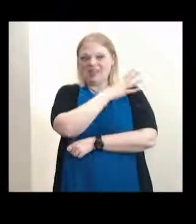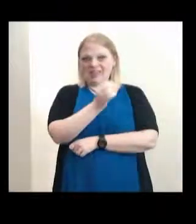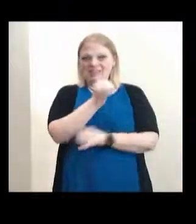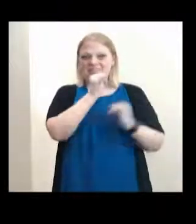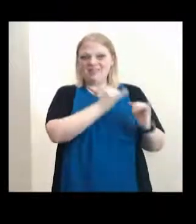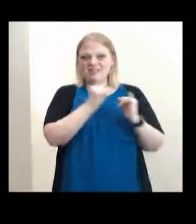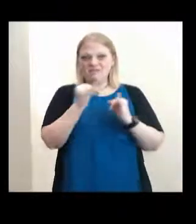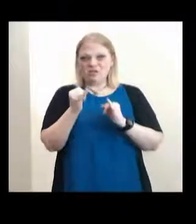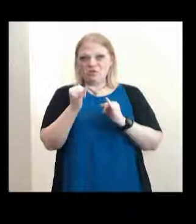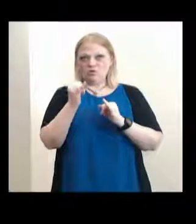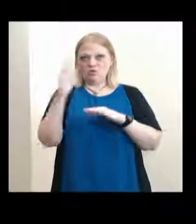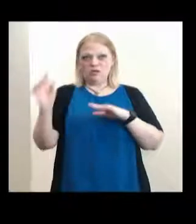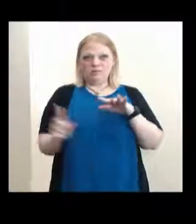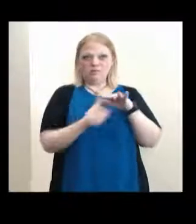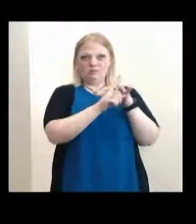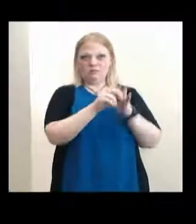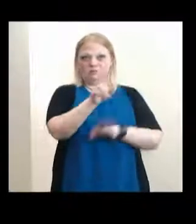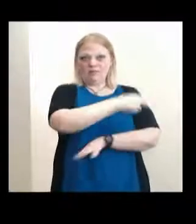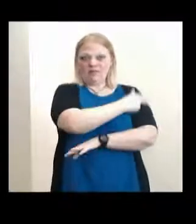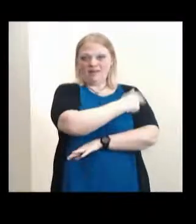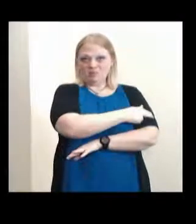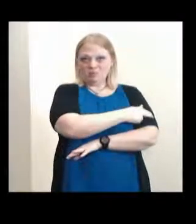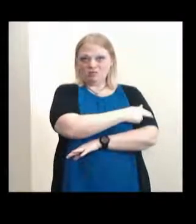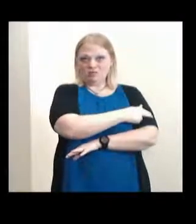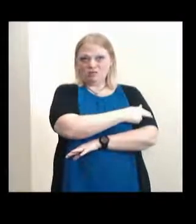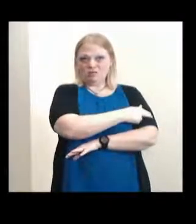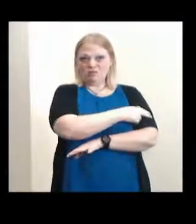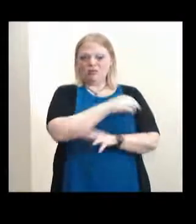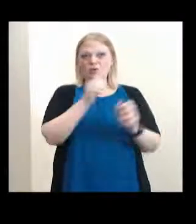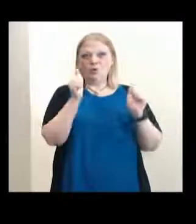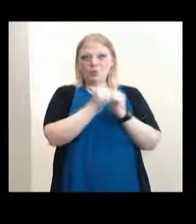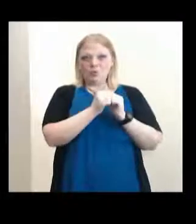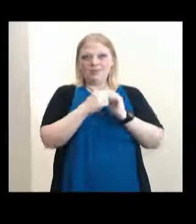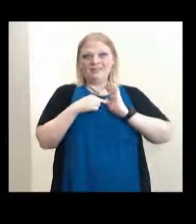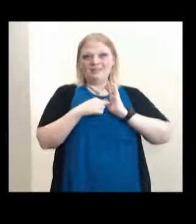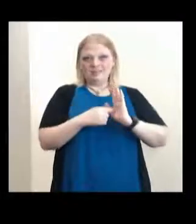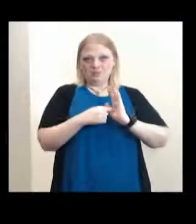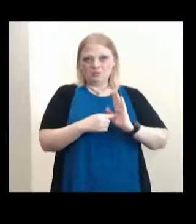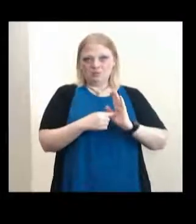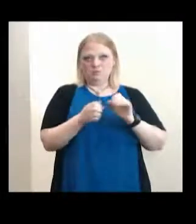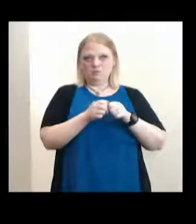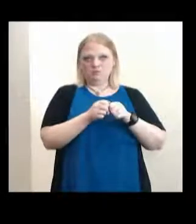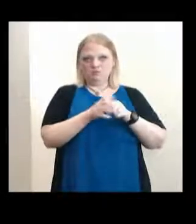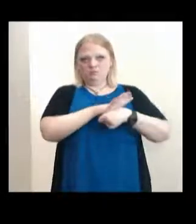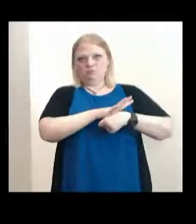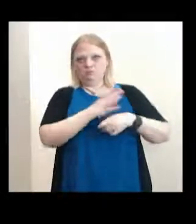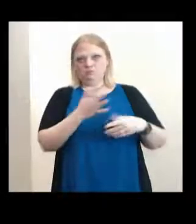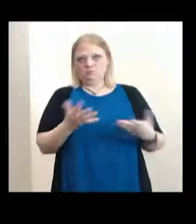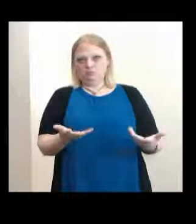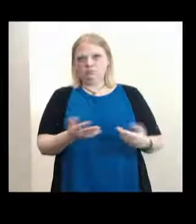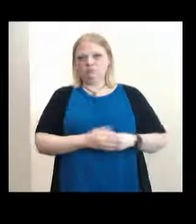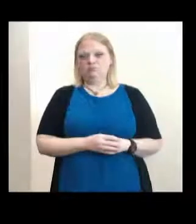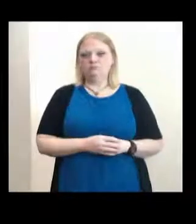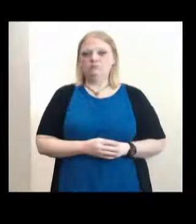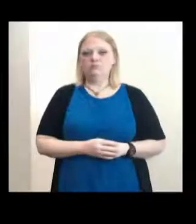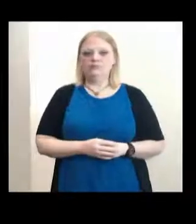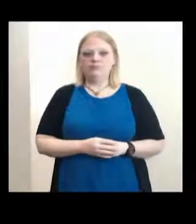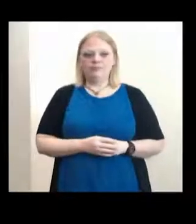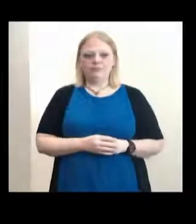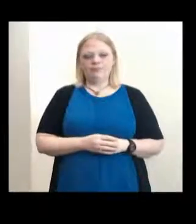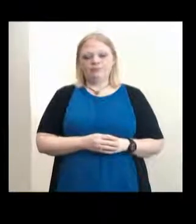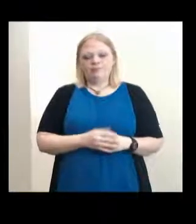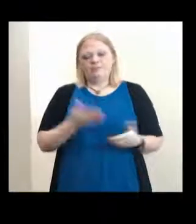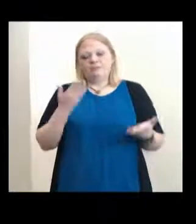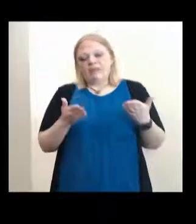that are coming to the hospital are coming with symptoms of COVID-19. They may already know